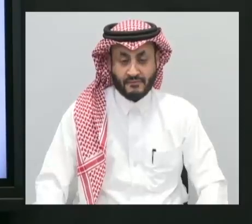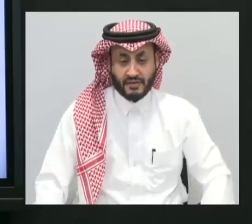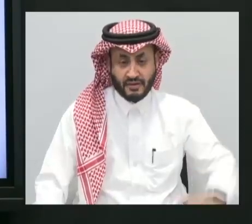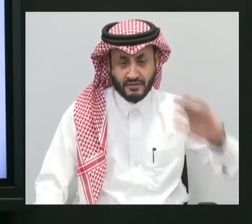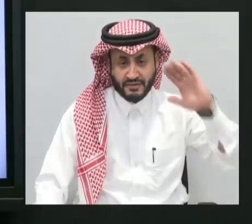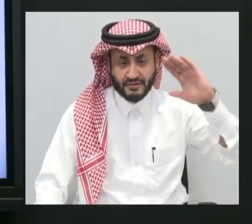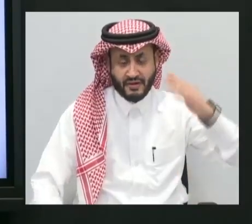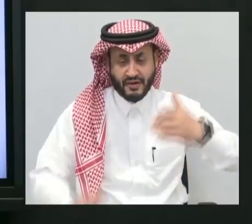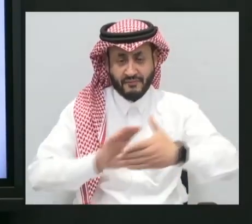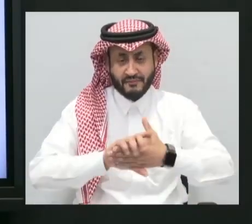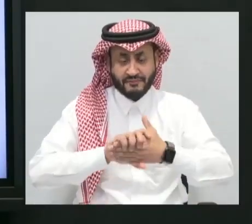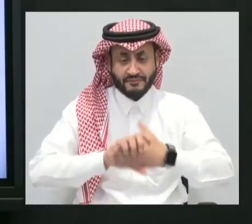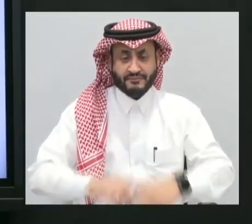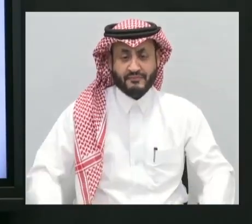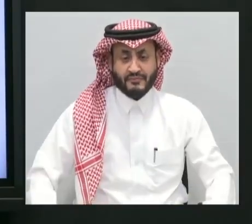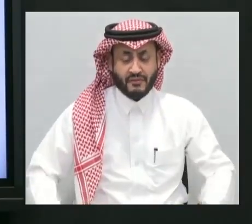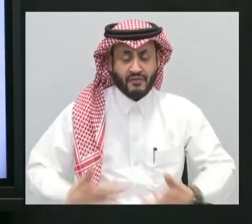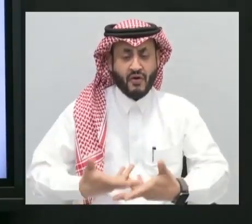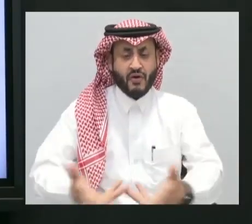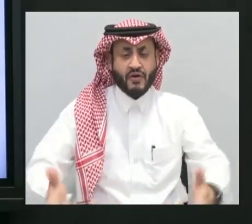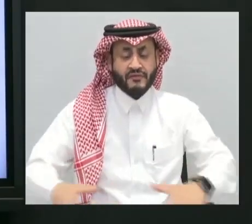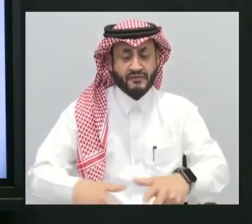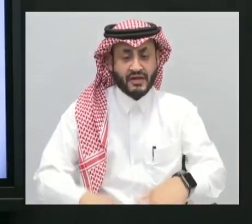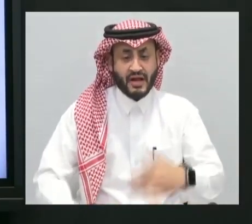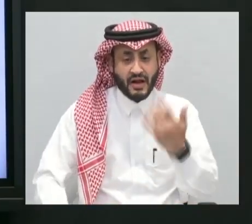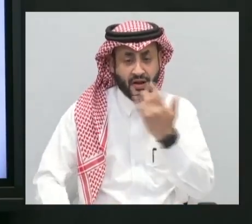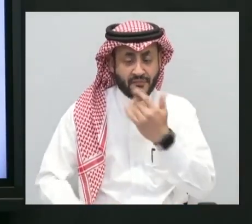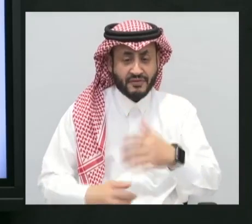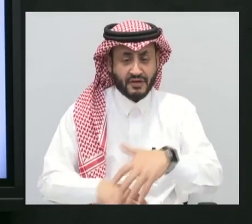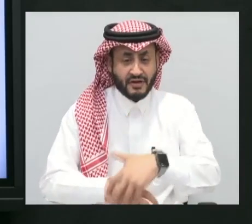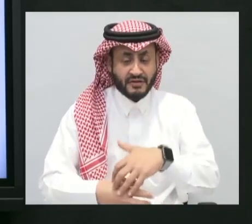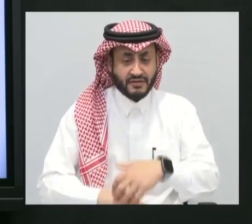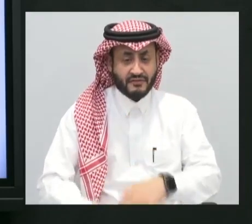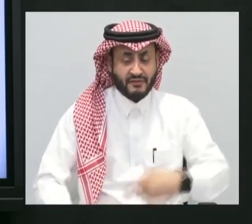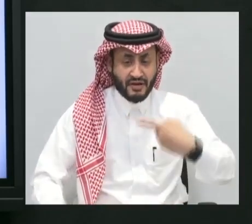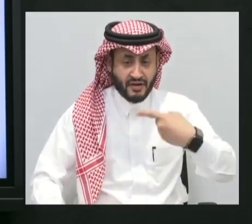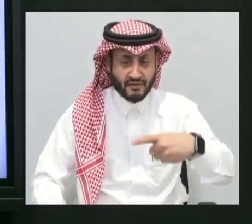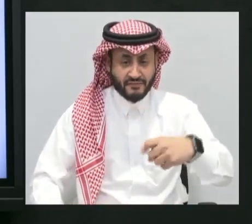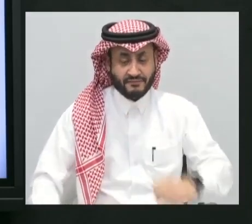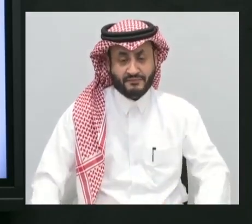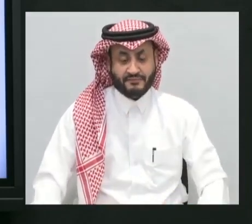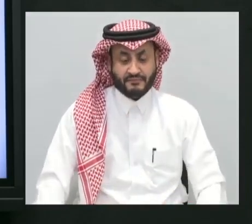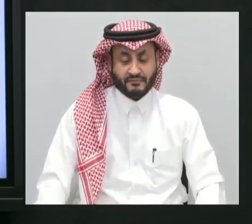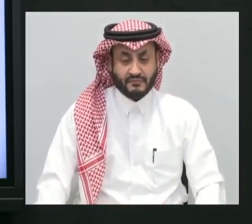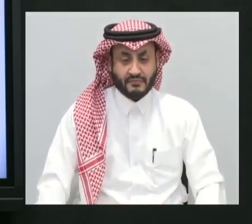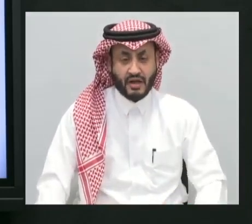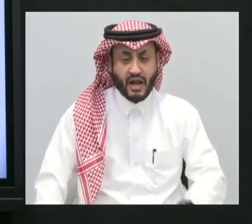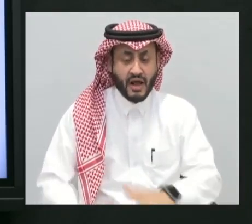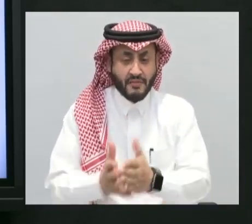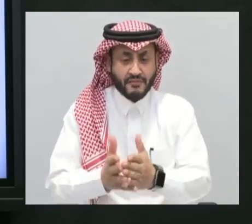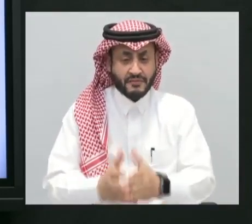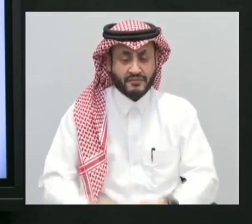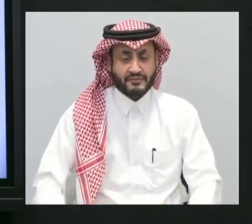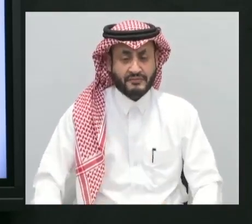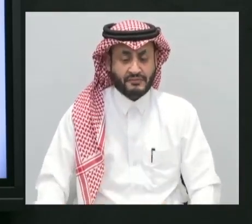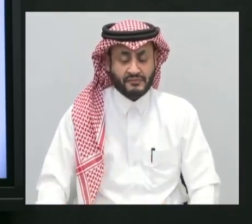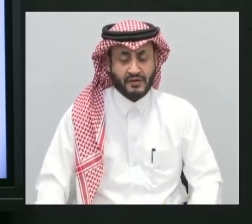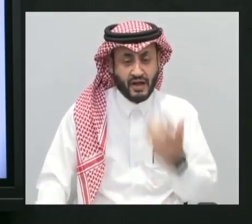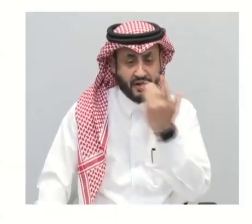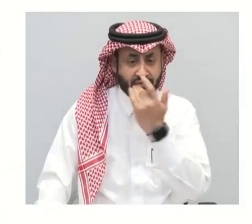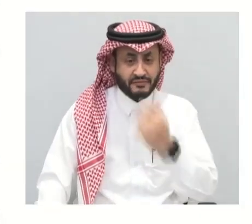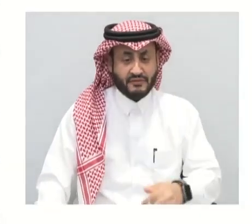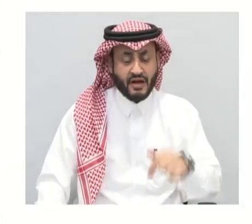Assalamu alaikum wa rahmatullahi wa barakatuh. Welcome everyone in today's class for the first intermediate grade. Our textbook is Super Goal 2, and